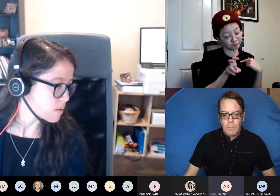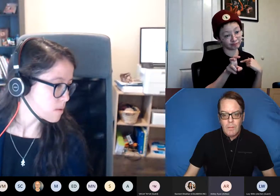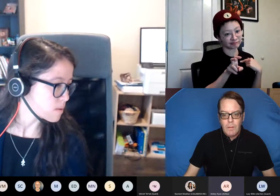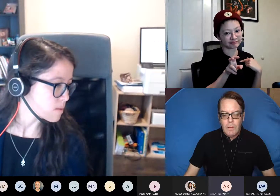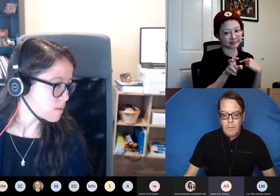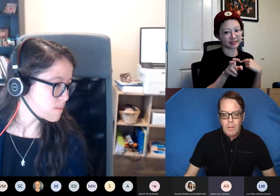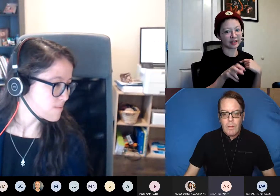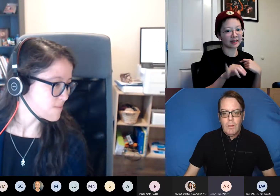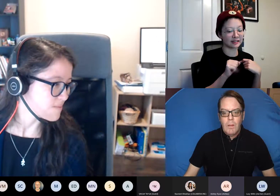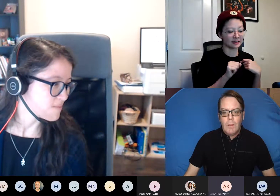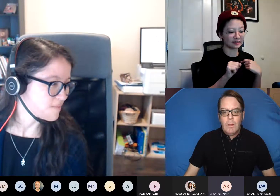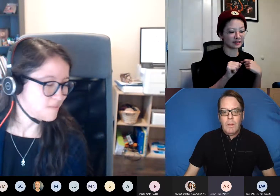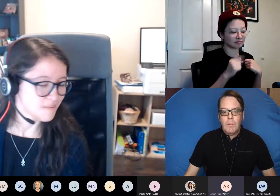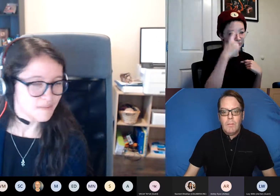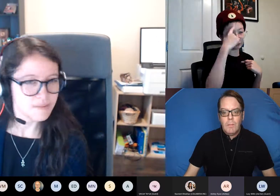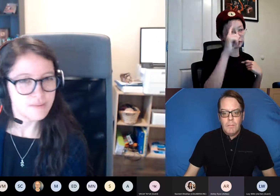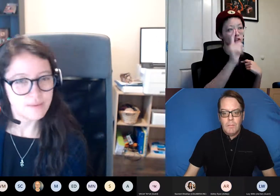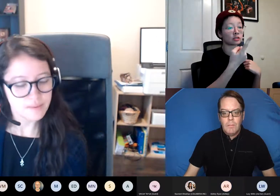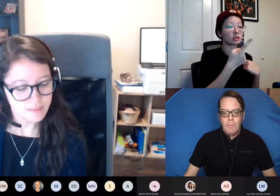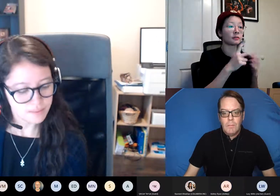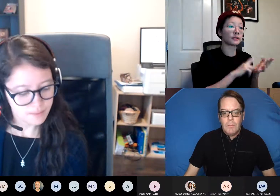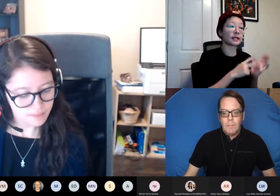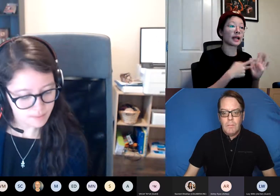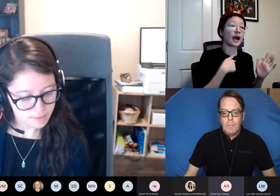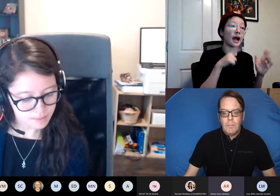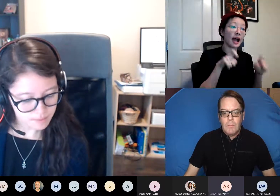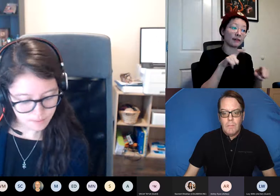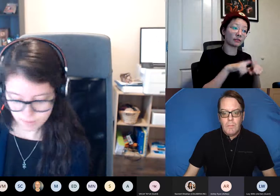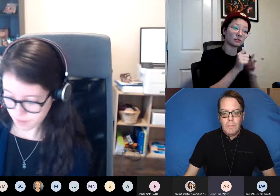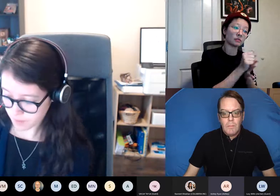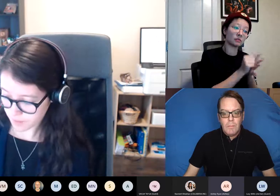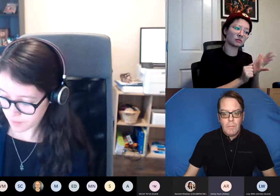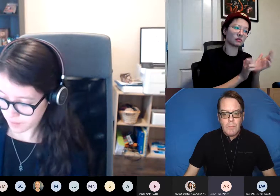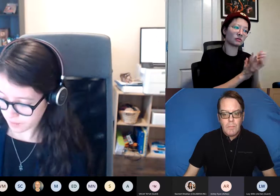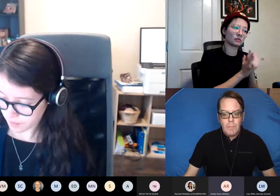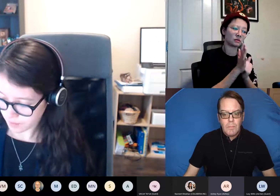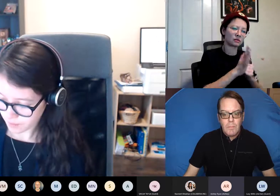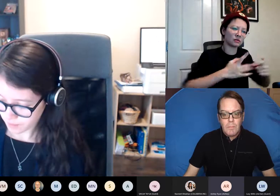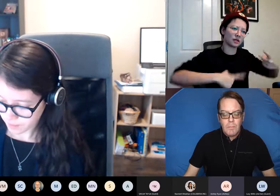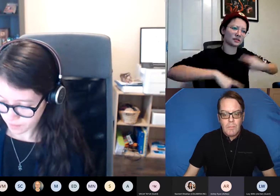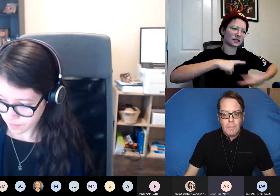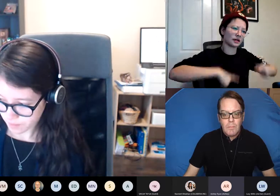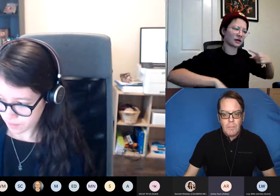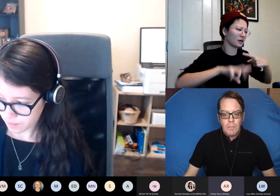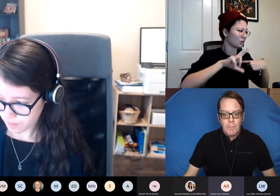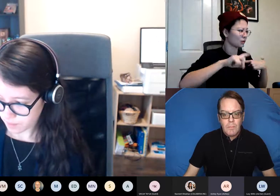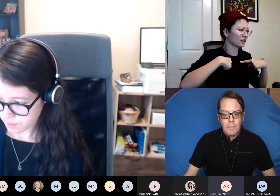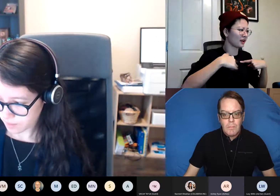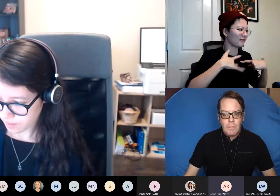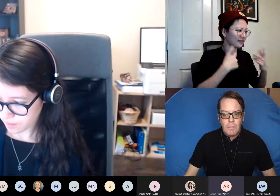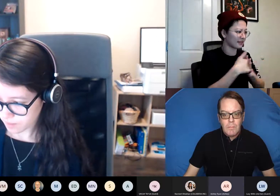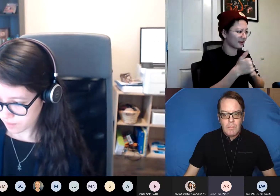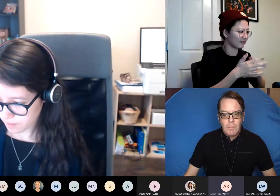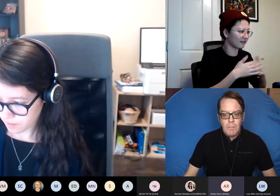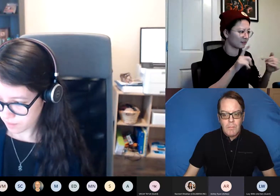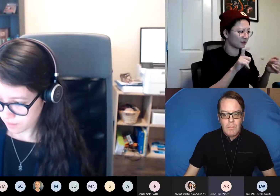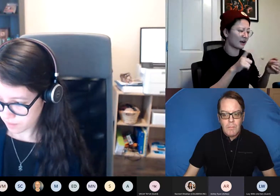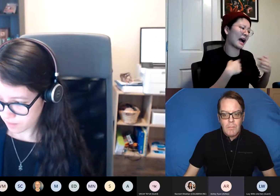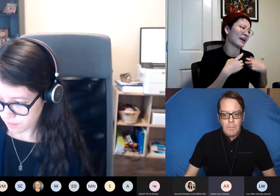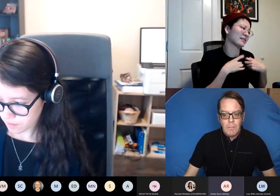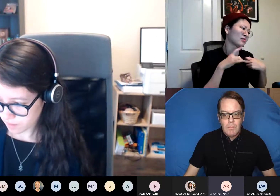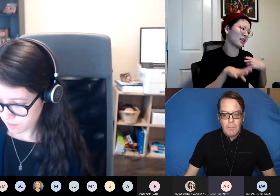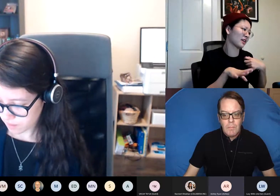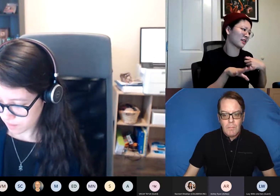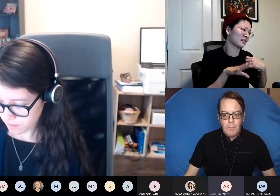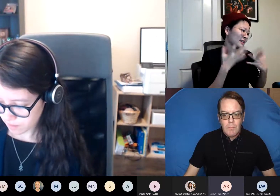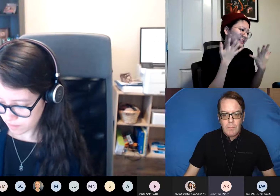examples. But the thing about this technology is that me, as the